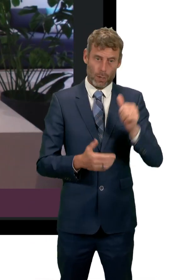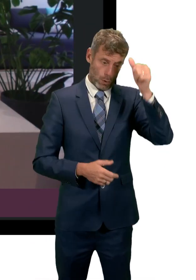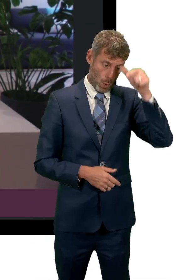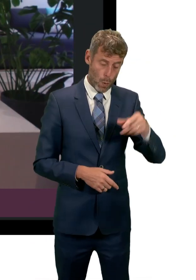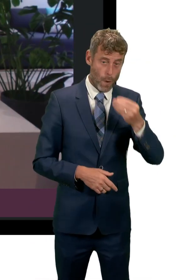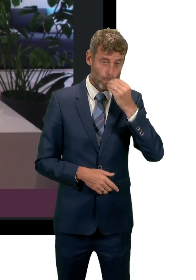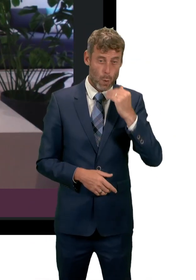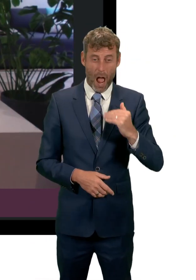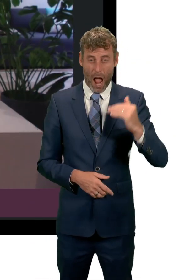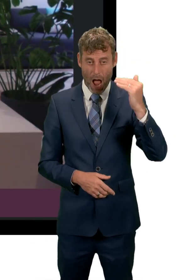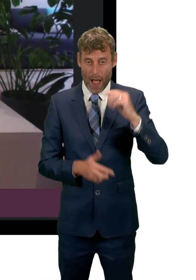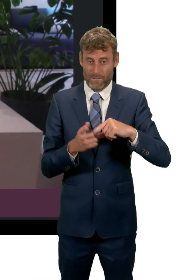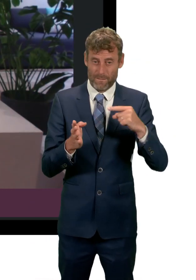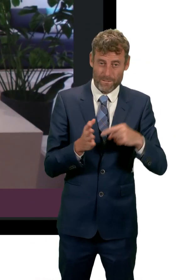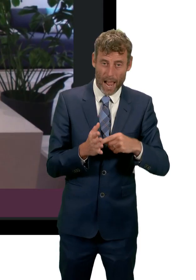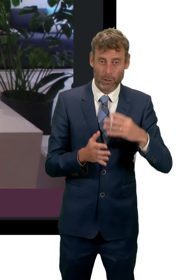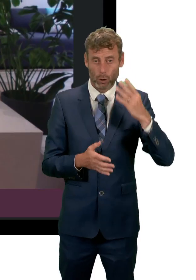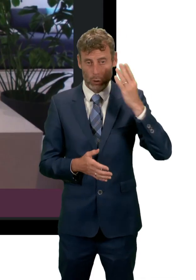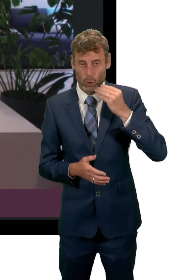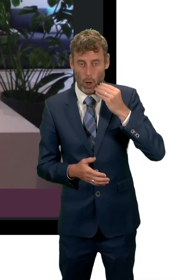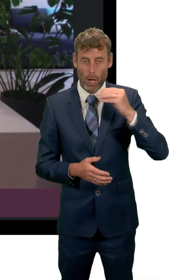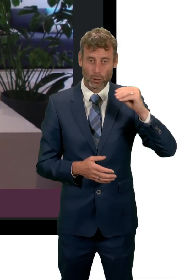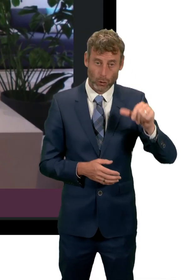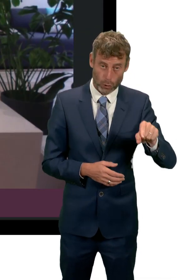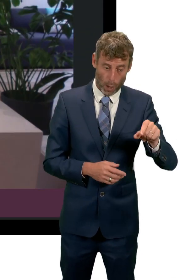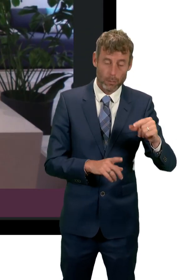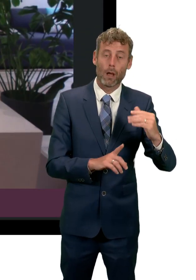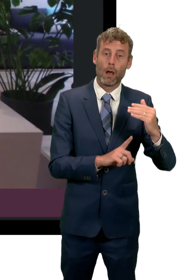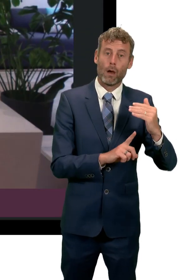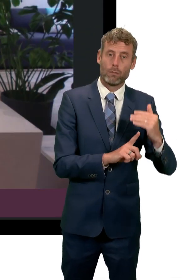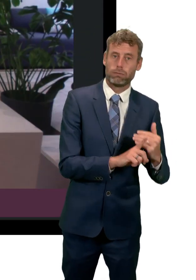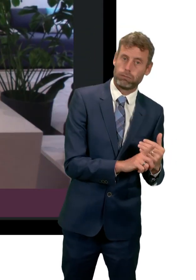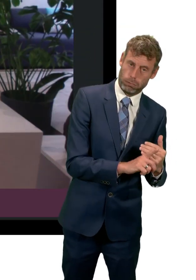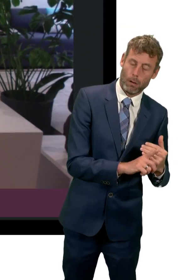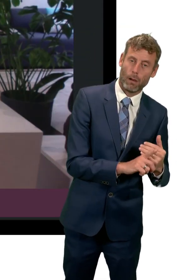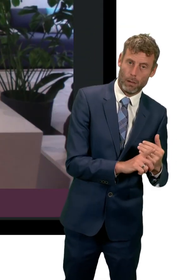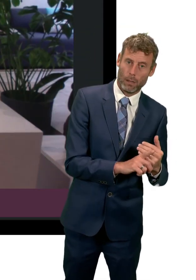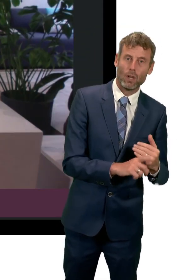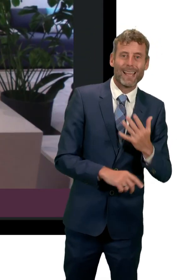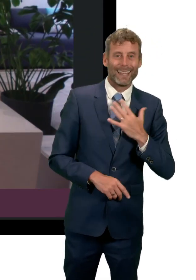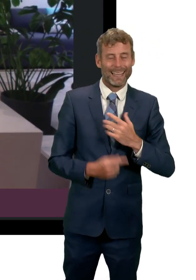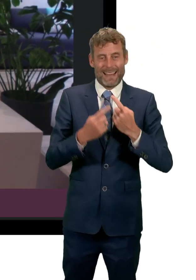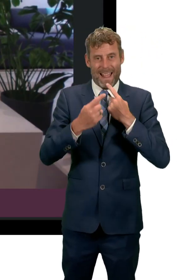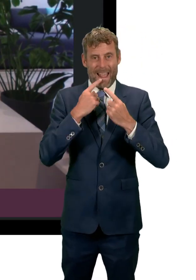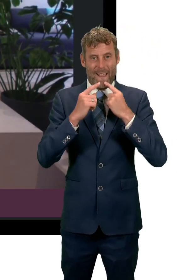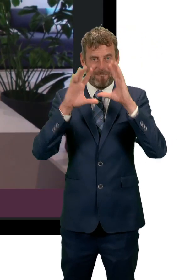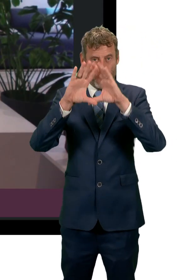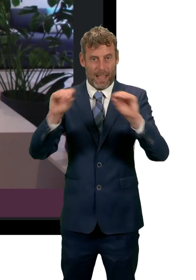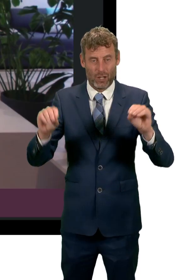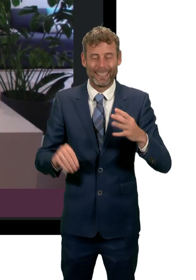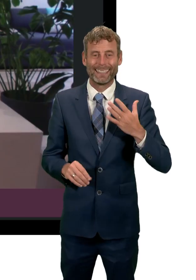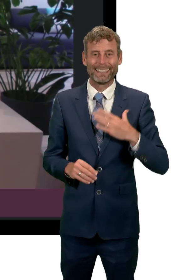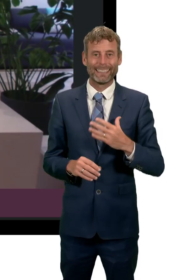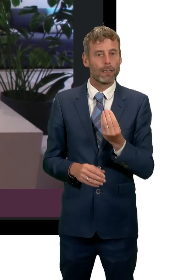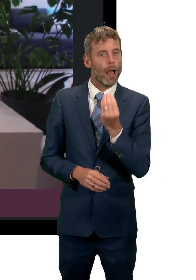density, taken off cartoon characters where there are too many of these octagons, information in terms of dietary guideline committees,